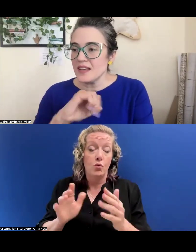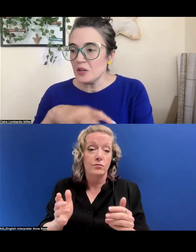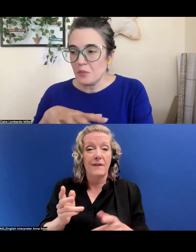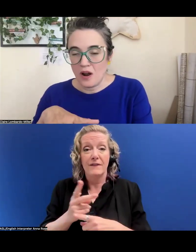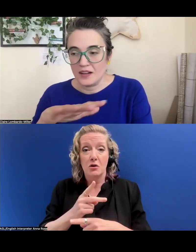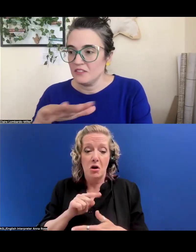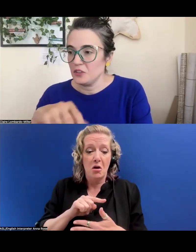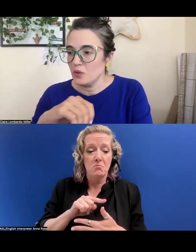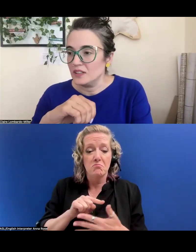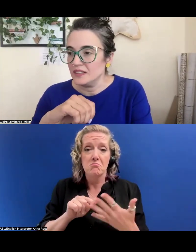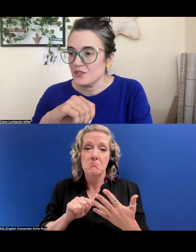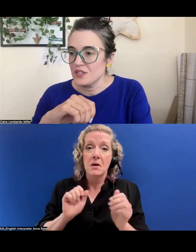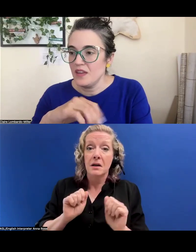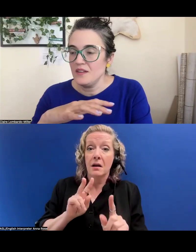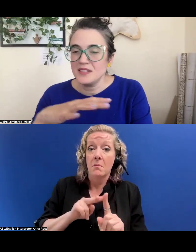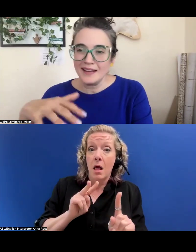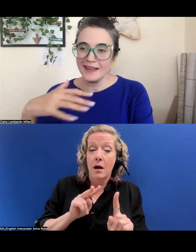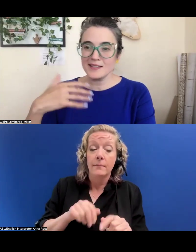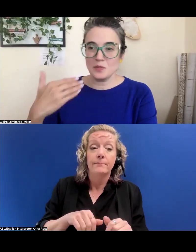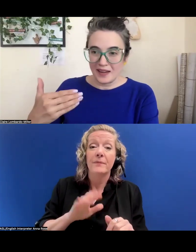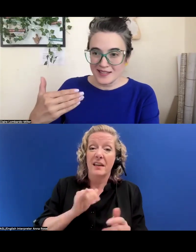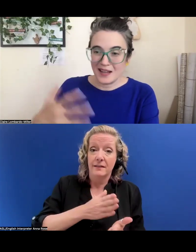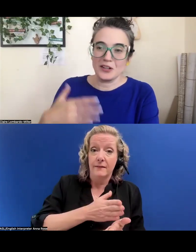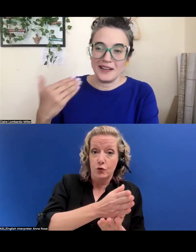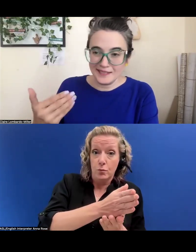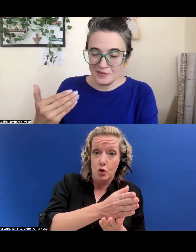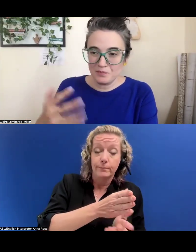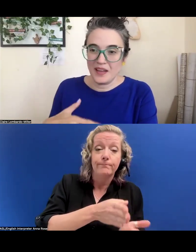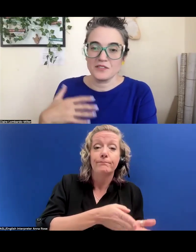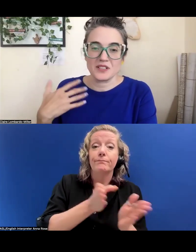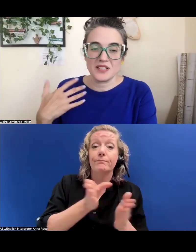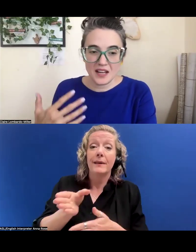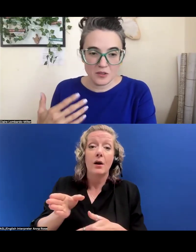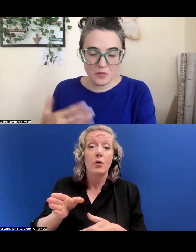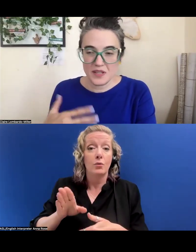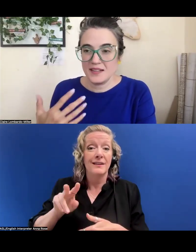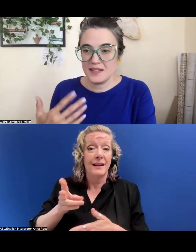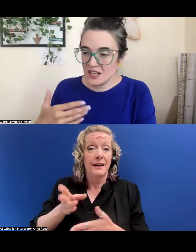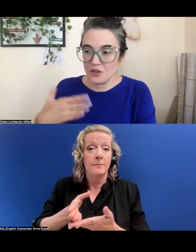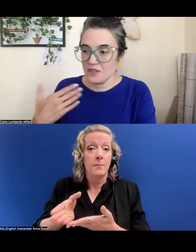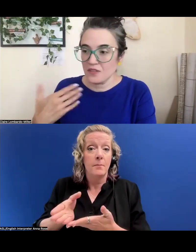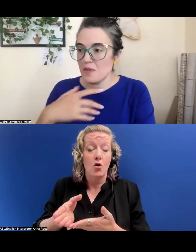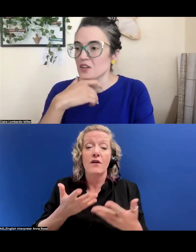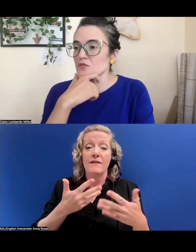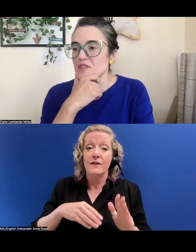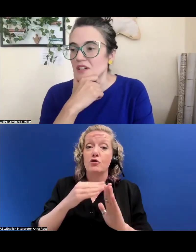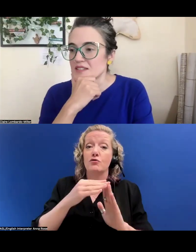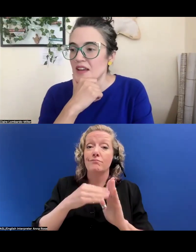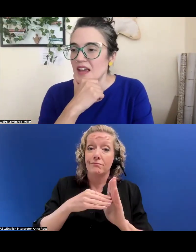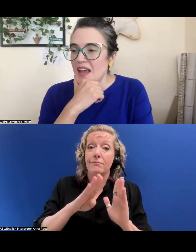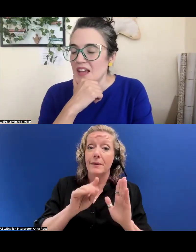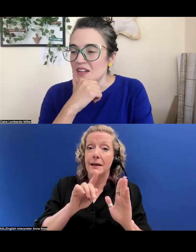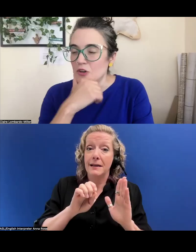So the second prong, if you will, is to then take that space that you're in after taking the BADE or thinking about your